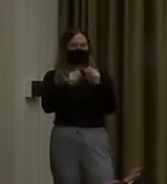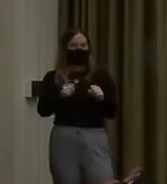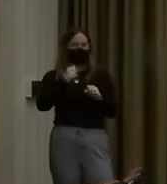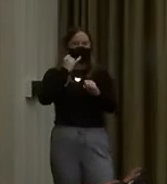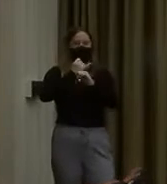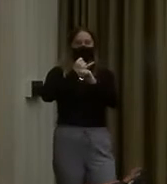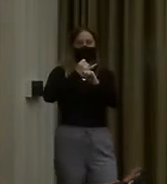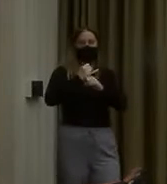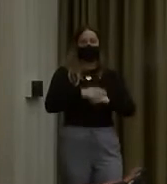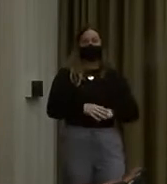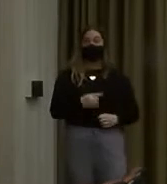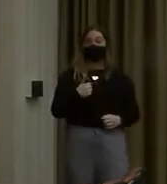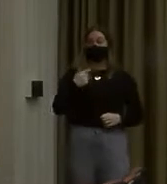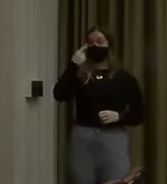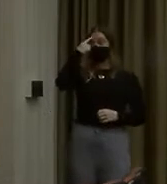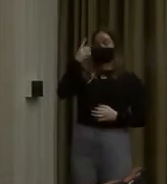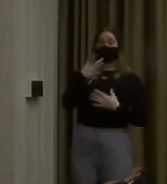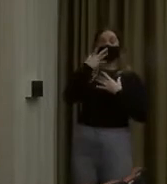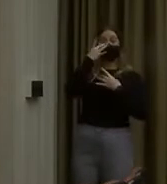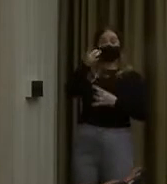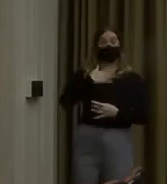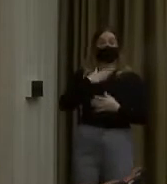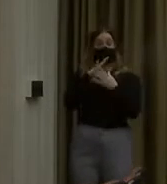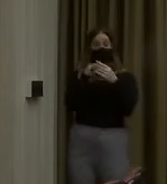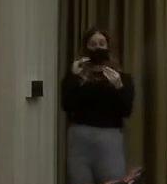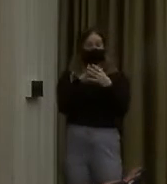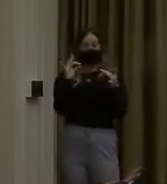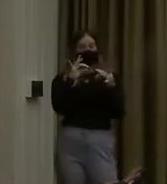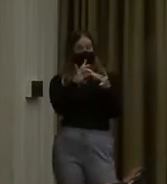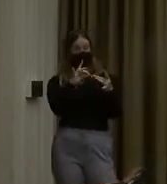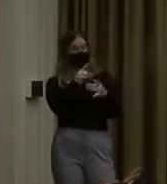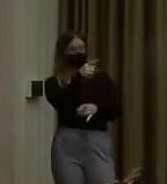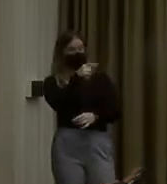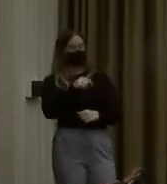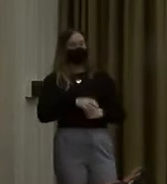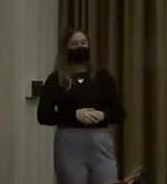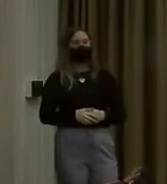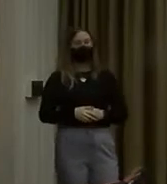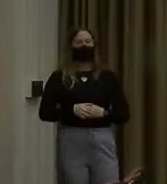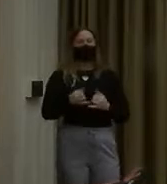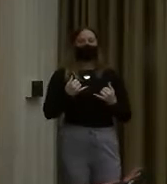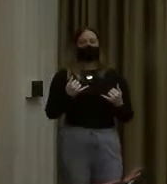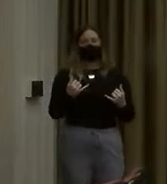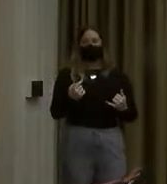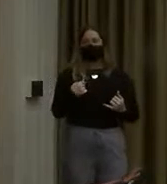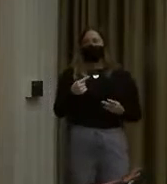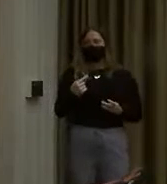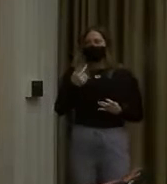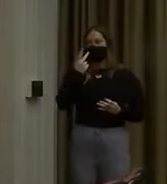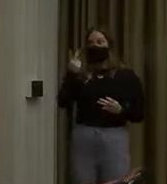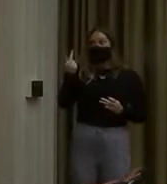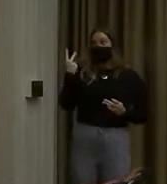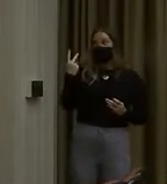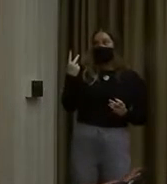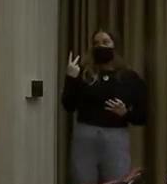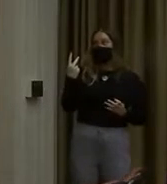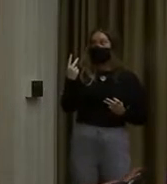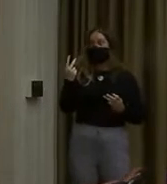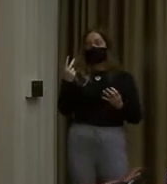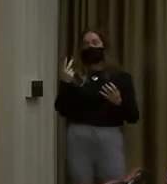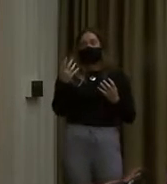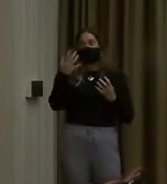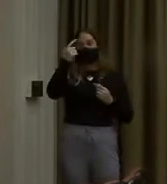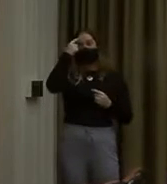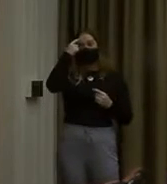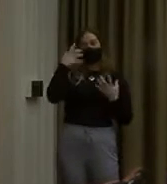I thought, oh, this is interesting because you're in my story today. So I'm going to take us back for the sake of time. I'm not going to be able to look at the mental health reformers or